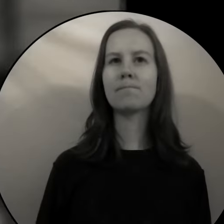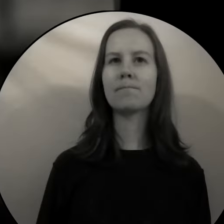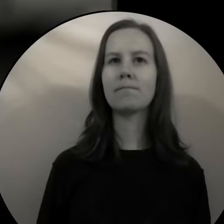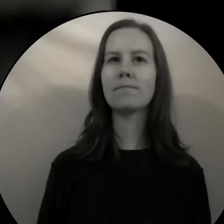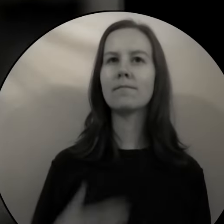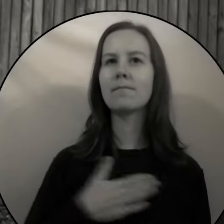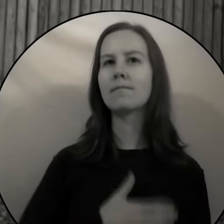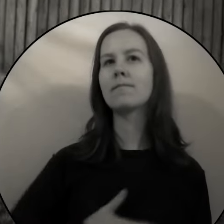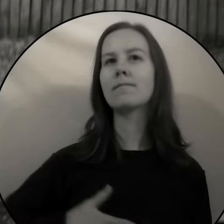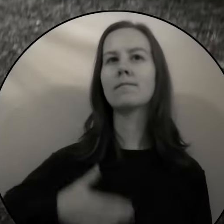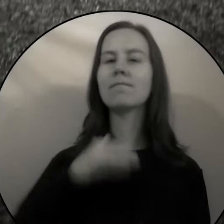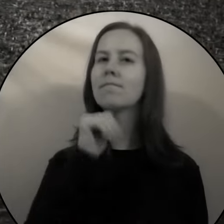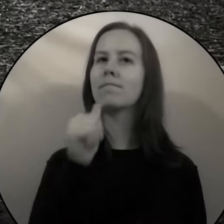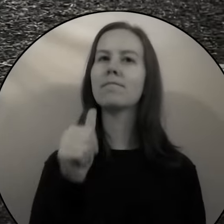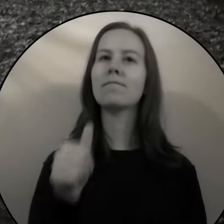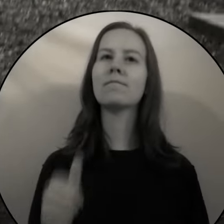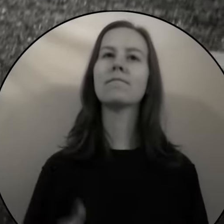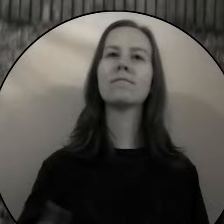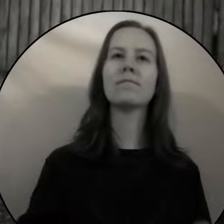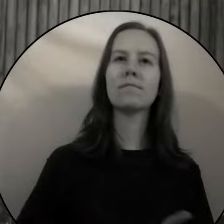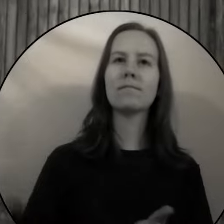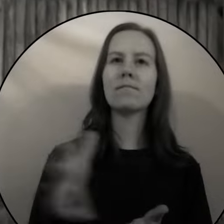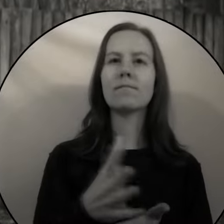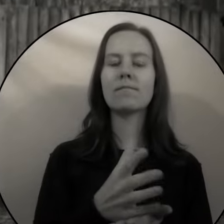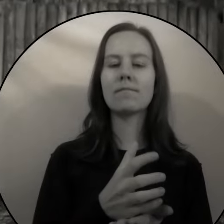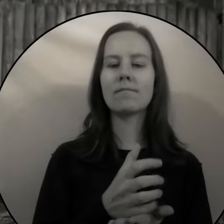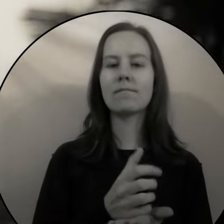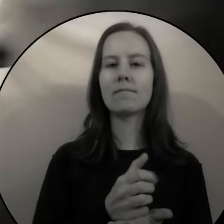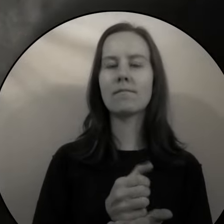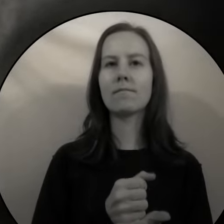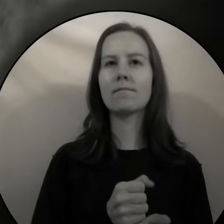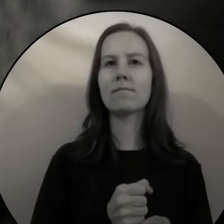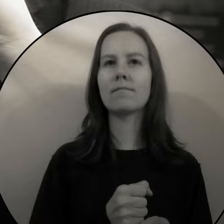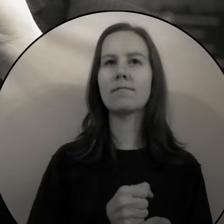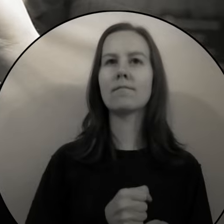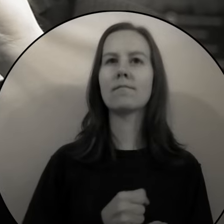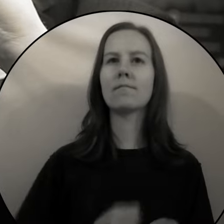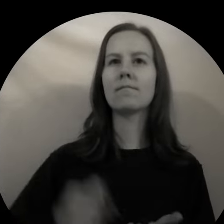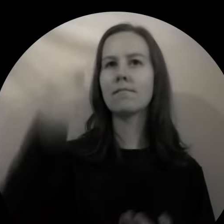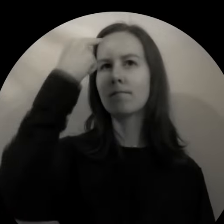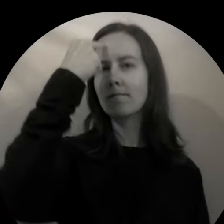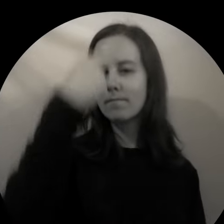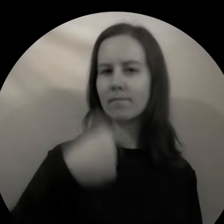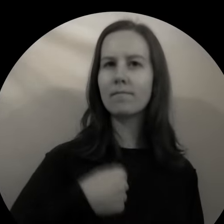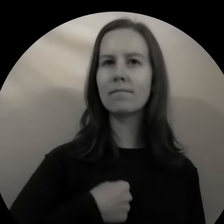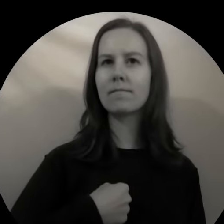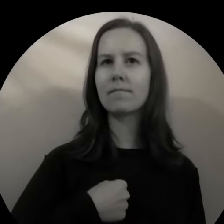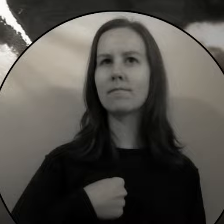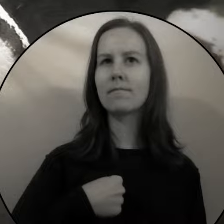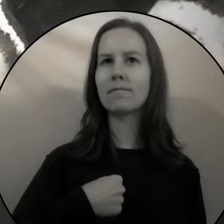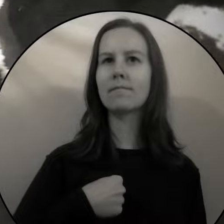you pleas don't go sav us for